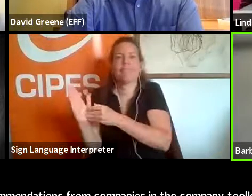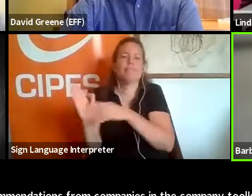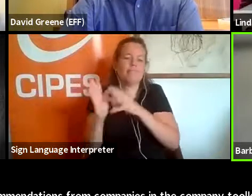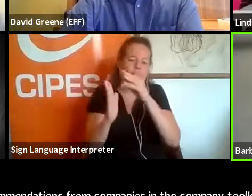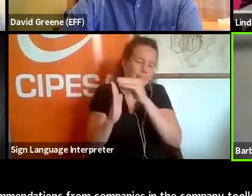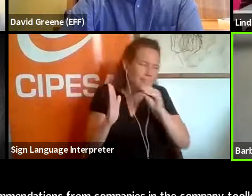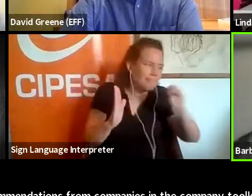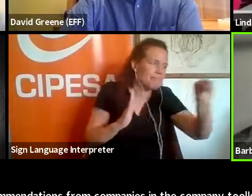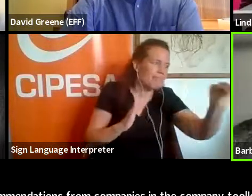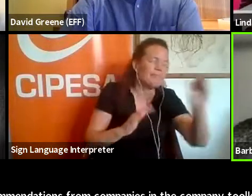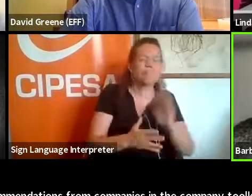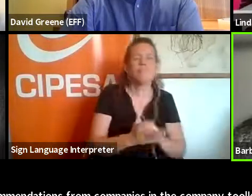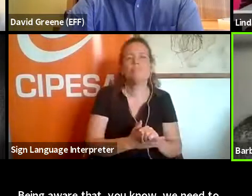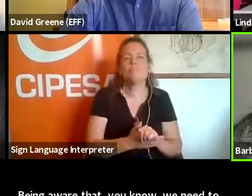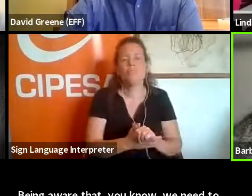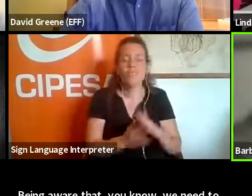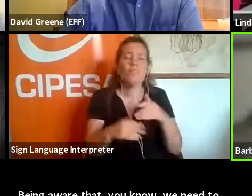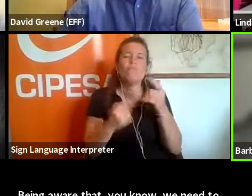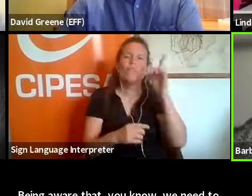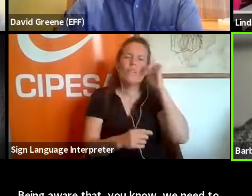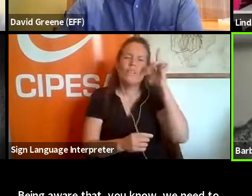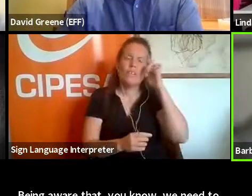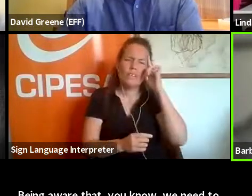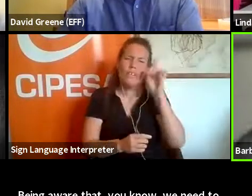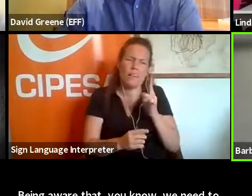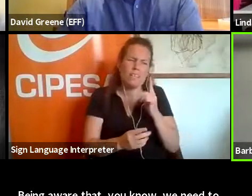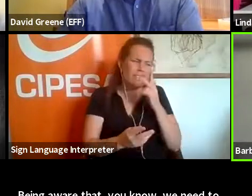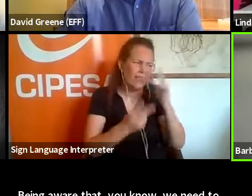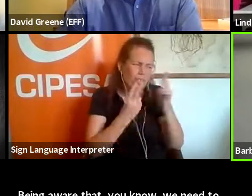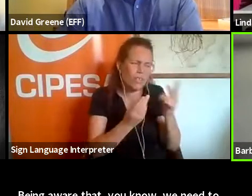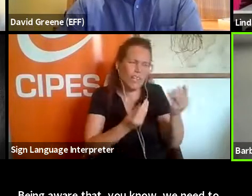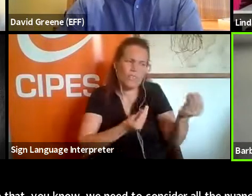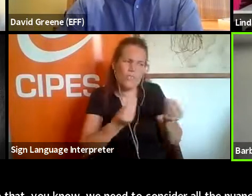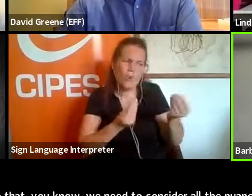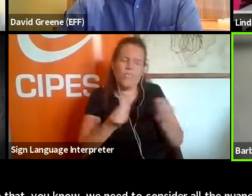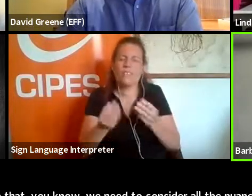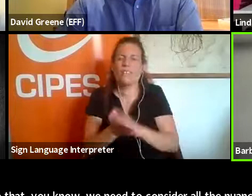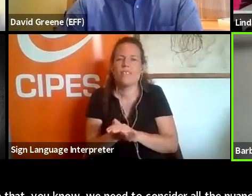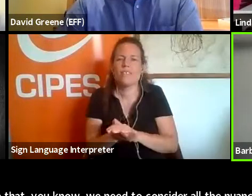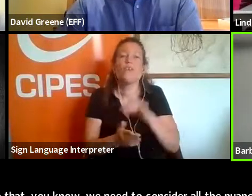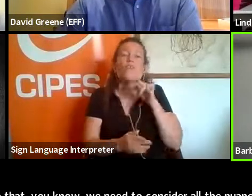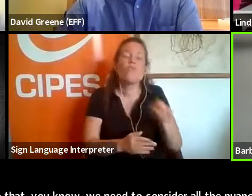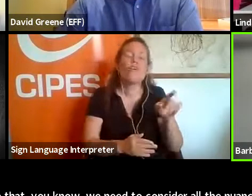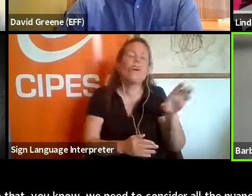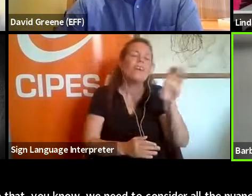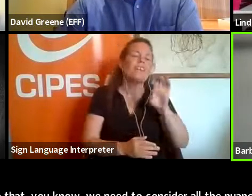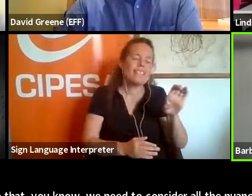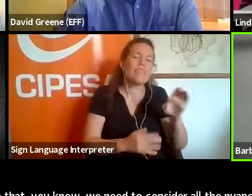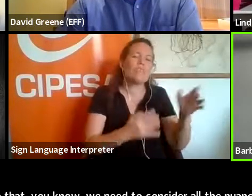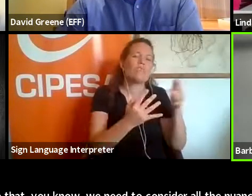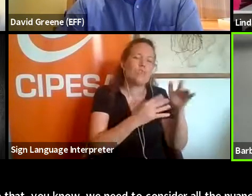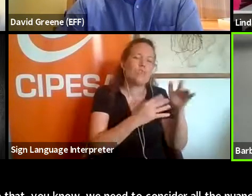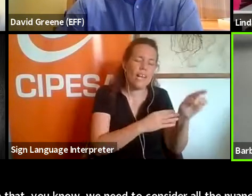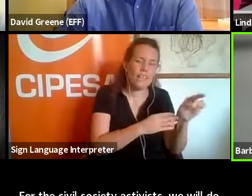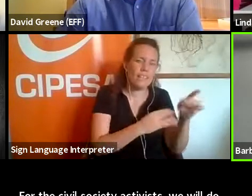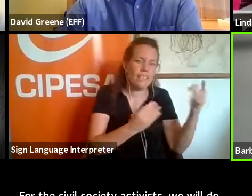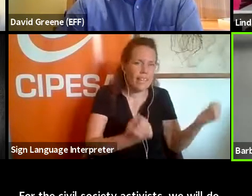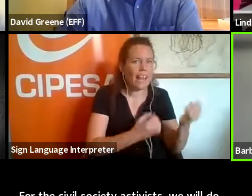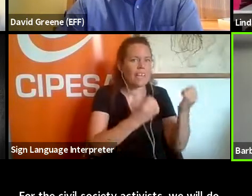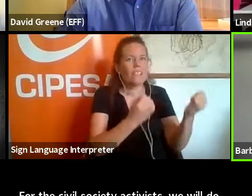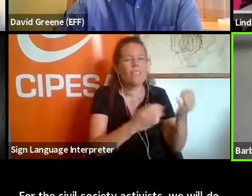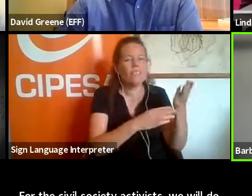that we need to consider all the nuances. For the civil society and activists, we will not